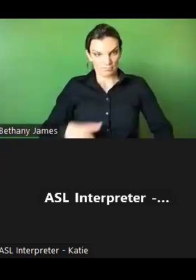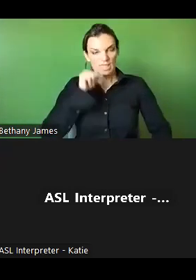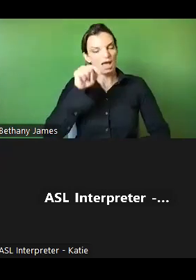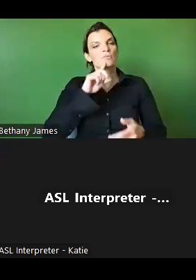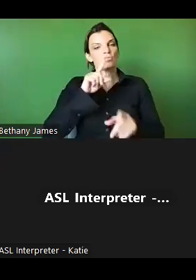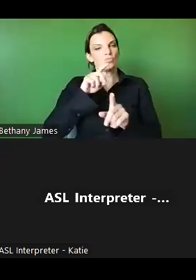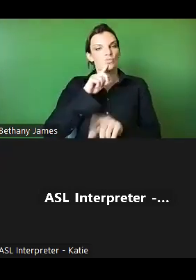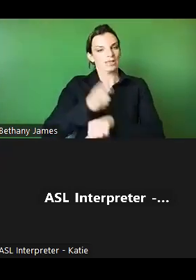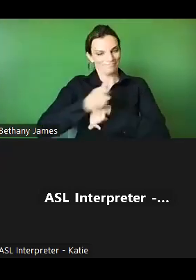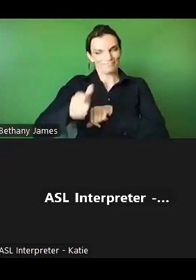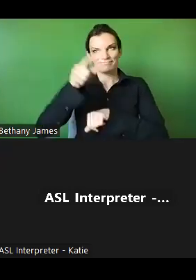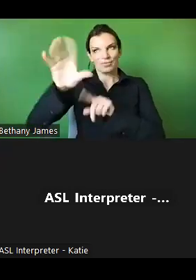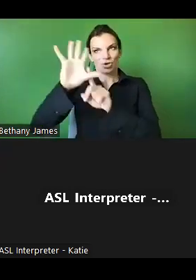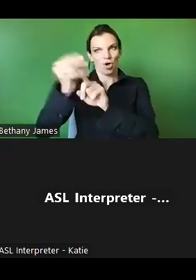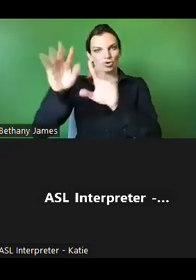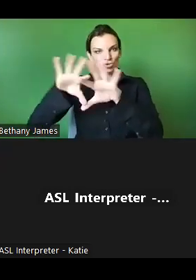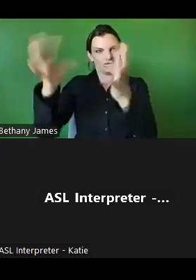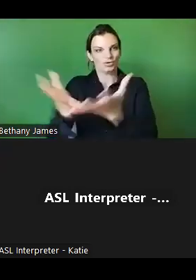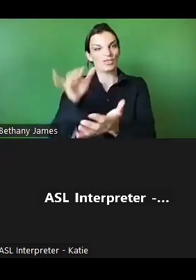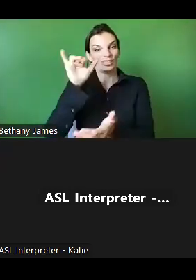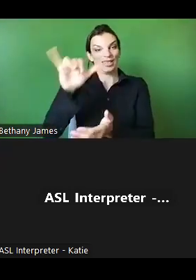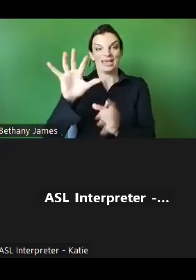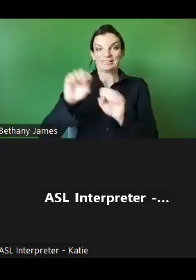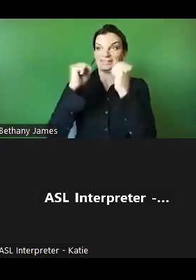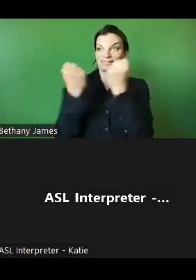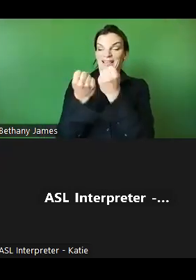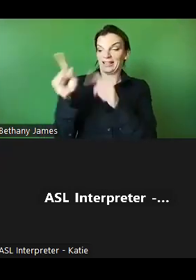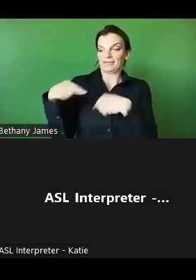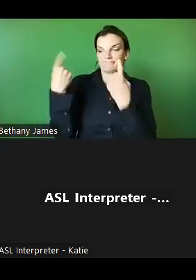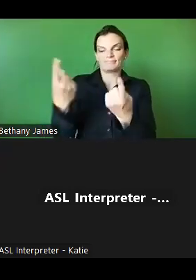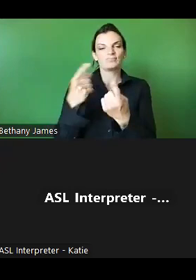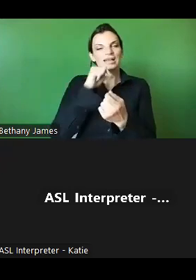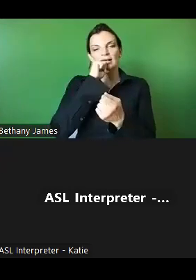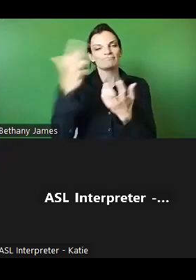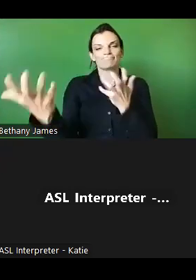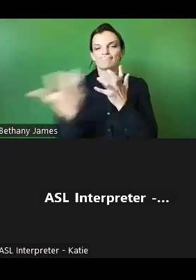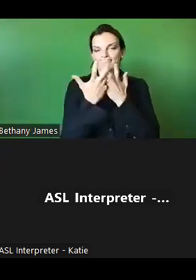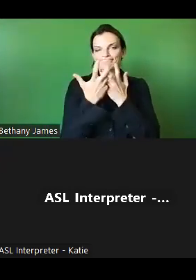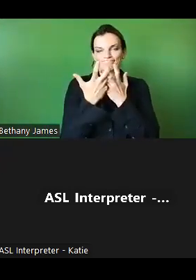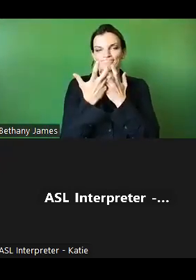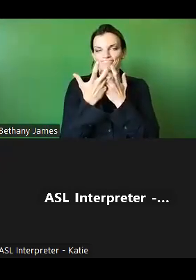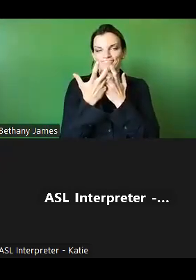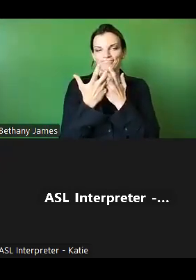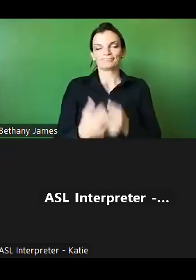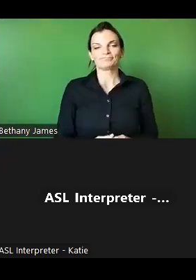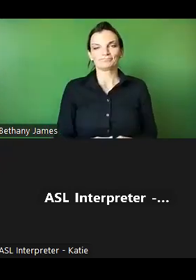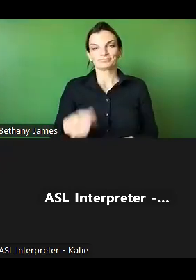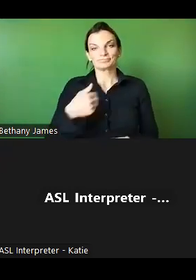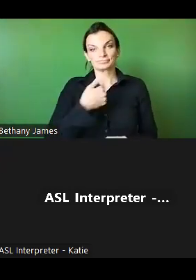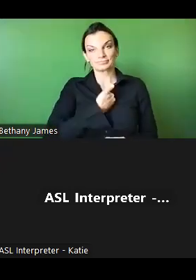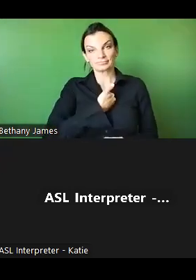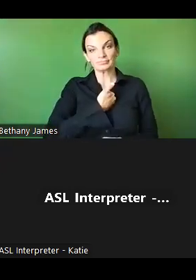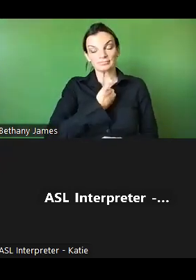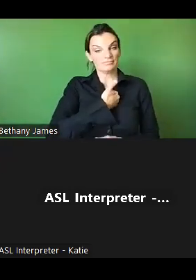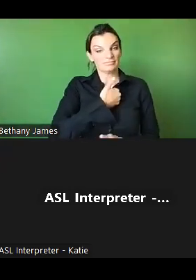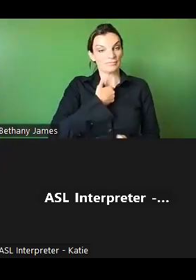problem is the society that's not built to accommodate me and my disabilities. And truthfully, I think the